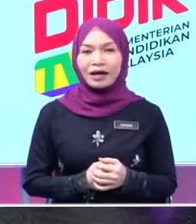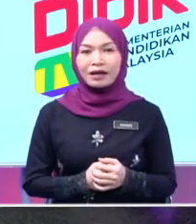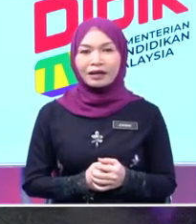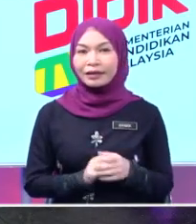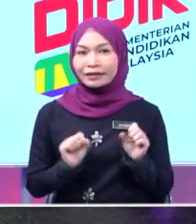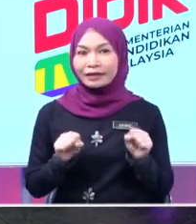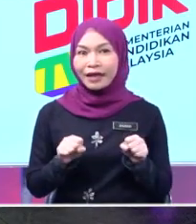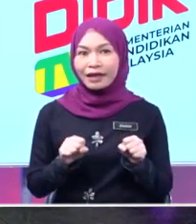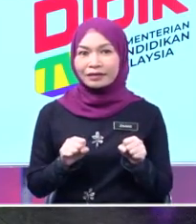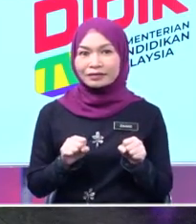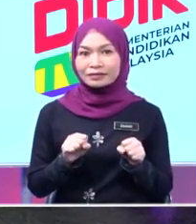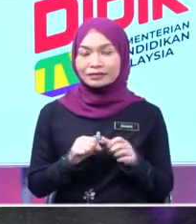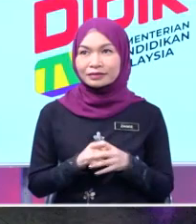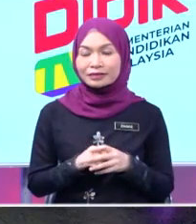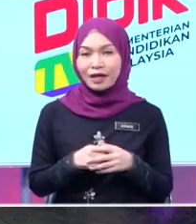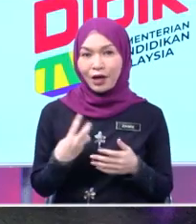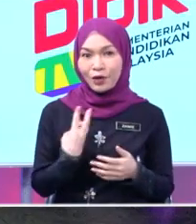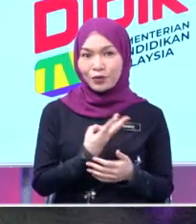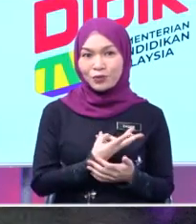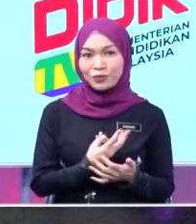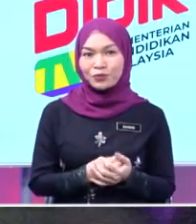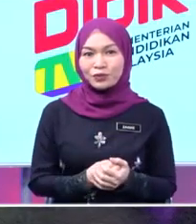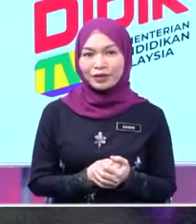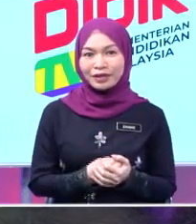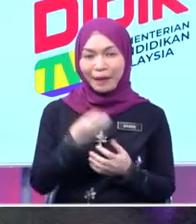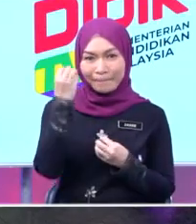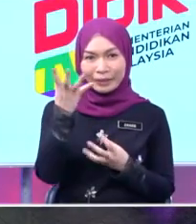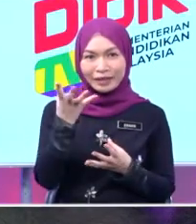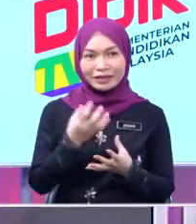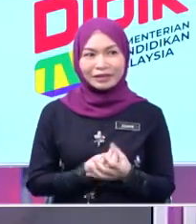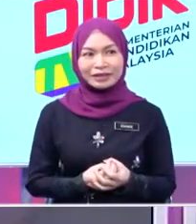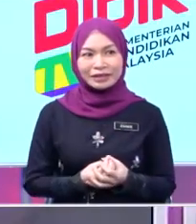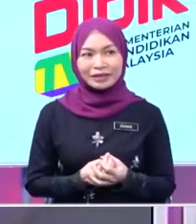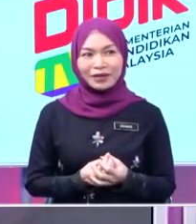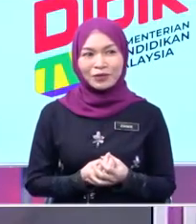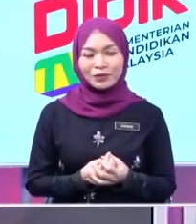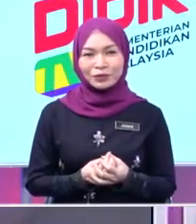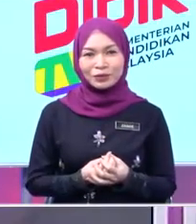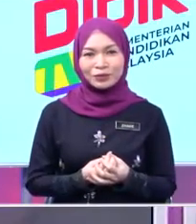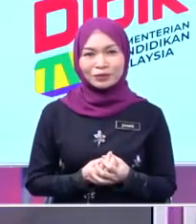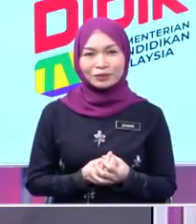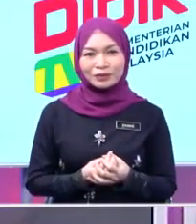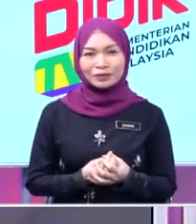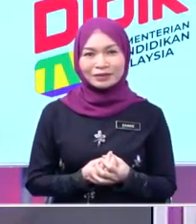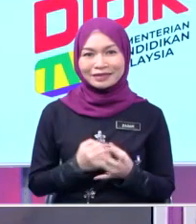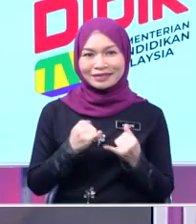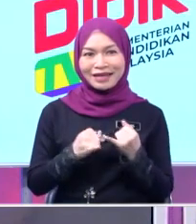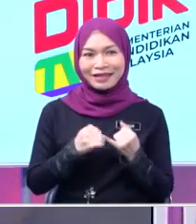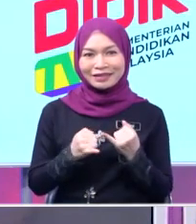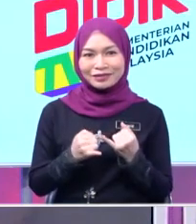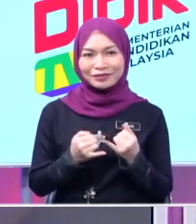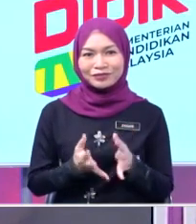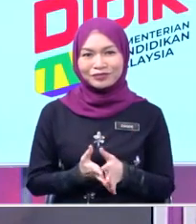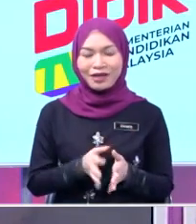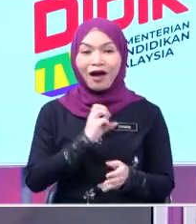did our friends on Google Meets as well as those watching at home do today? Okay, first of all, I would like to thank all my wonderful,